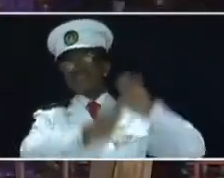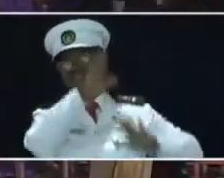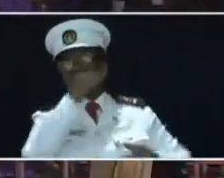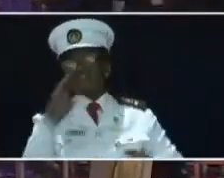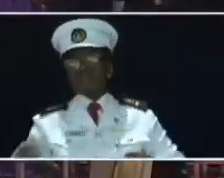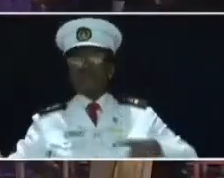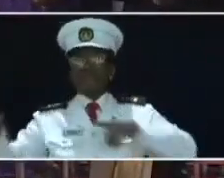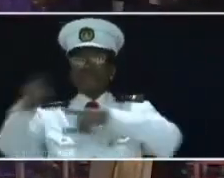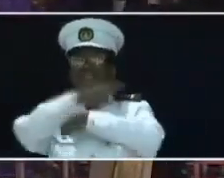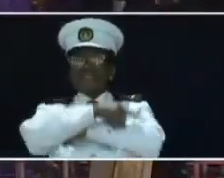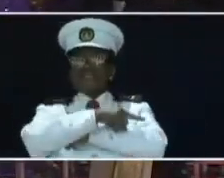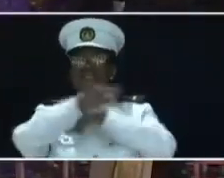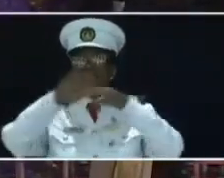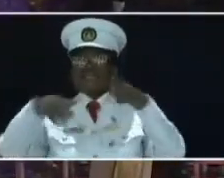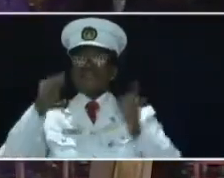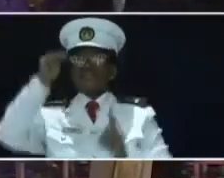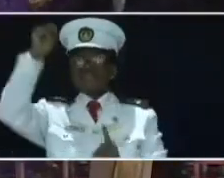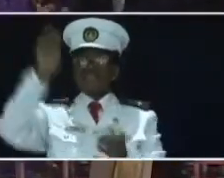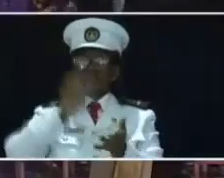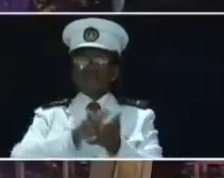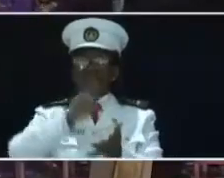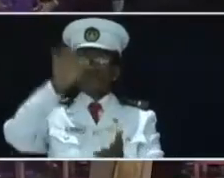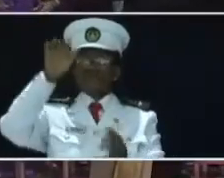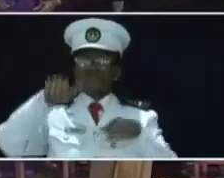Give Him glory, give Him honor.